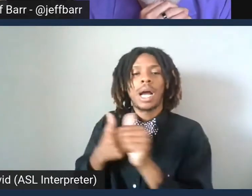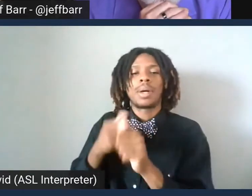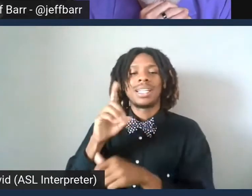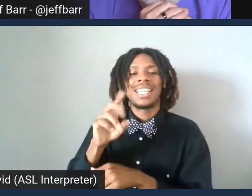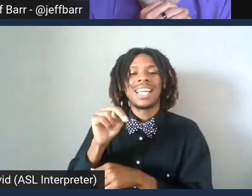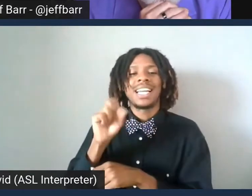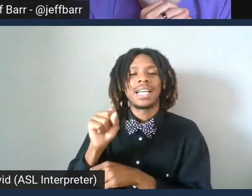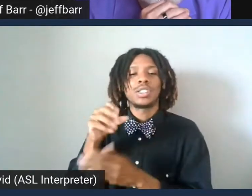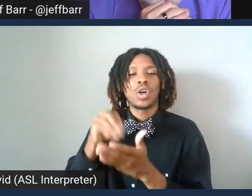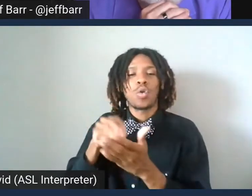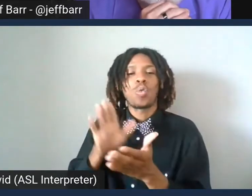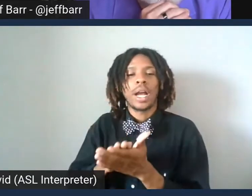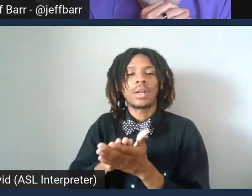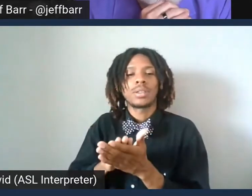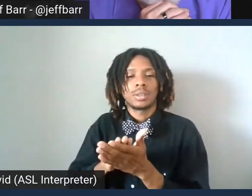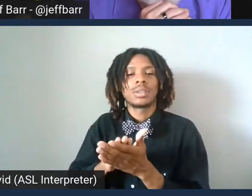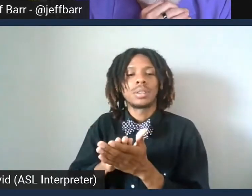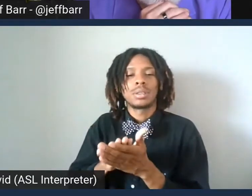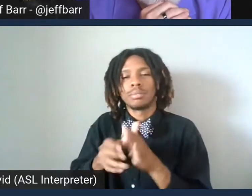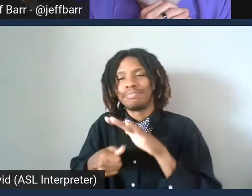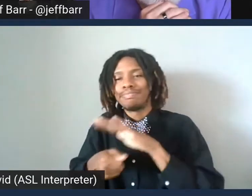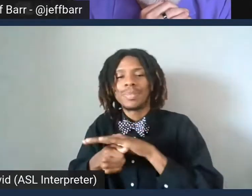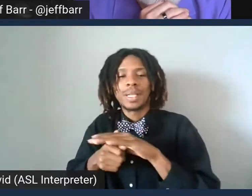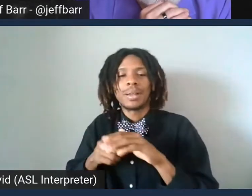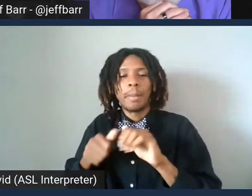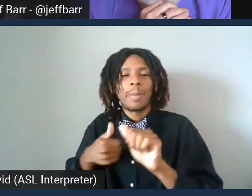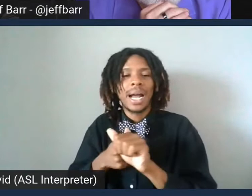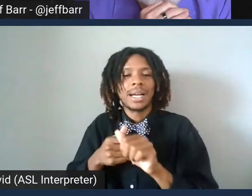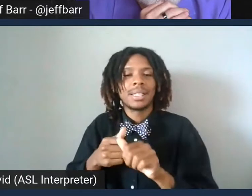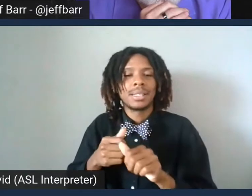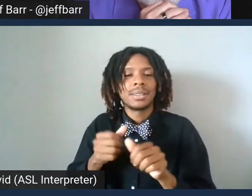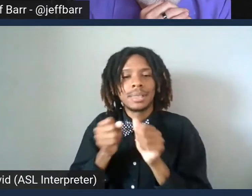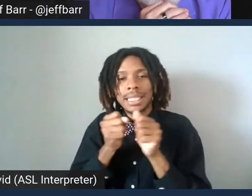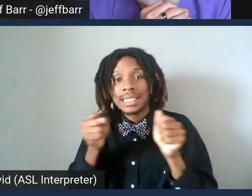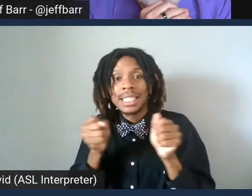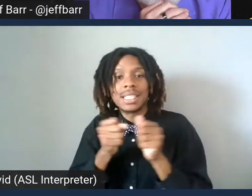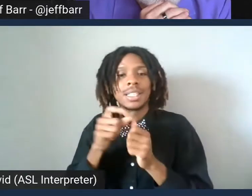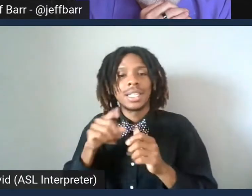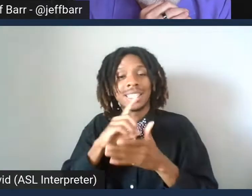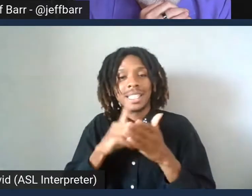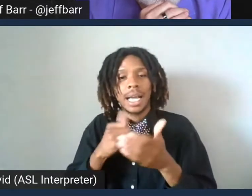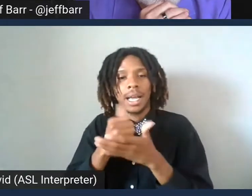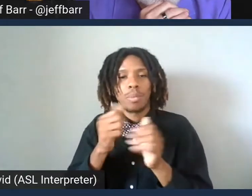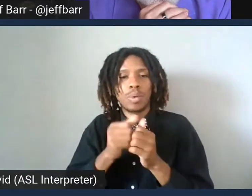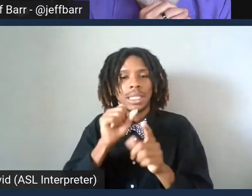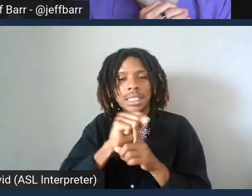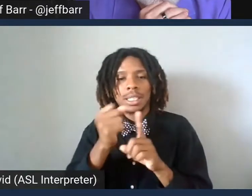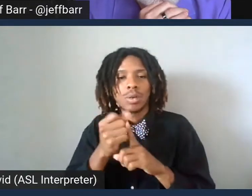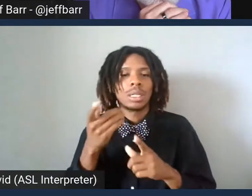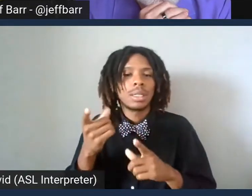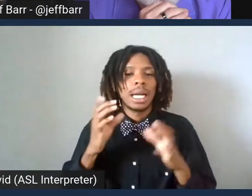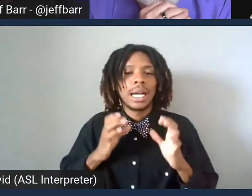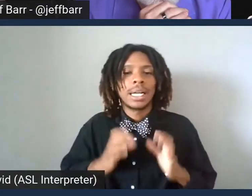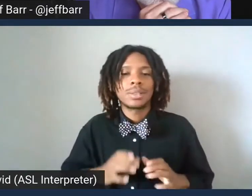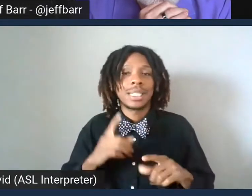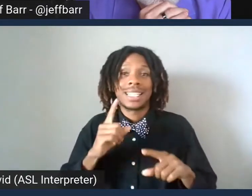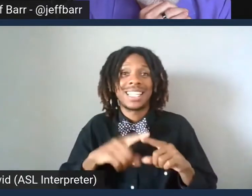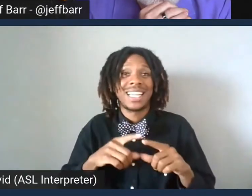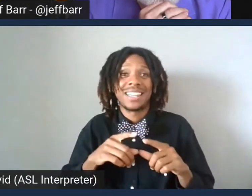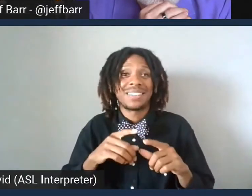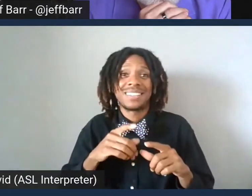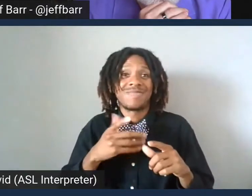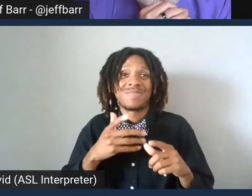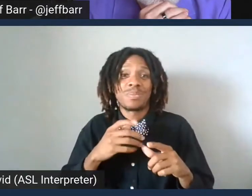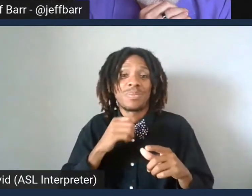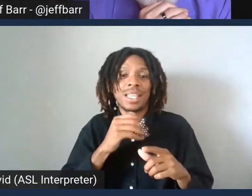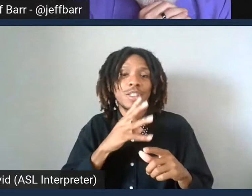automatically. And this design helps with scenarios in which customers cannot even talk to,